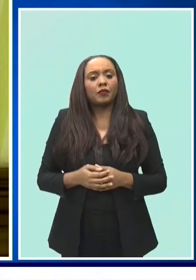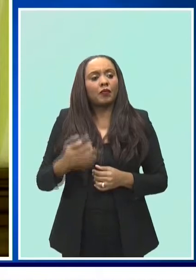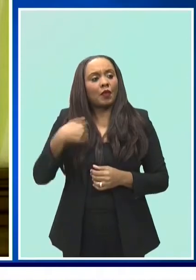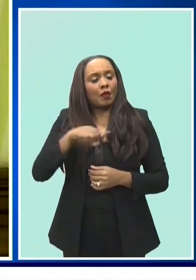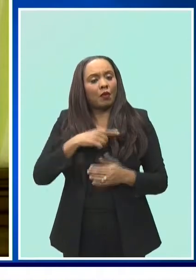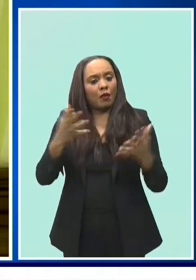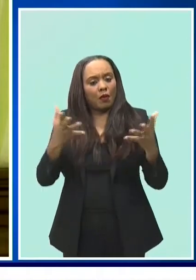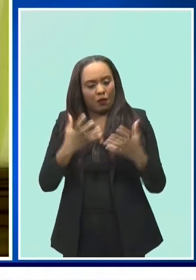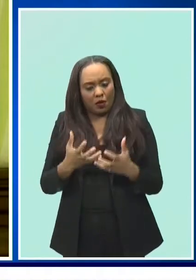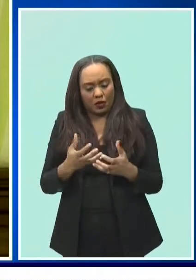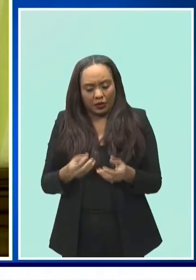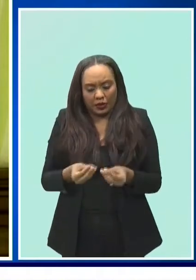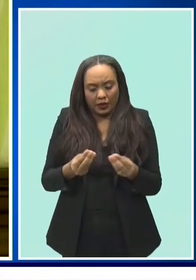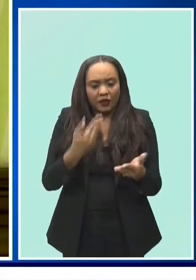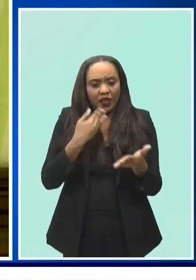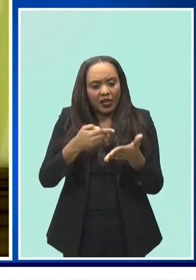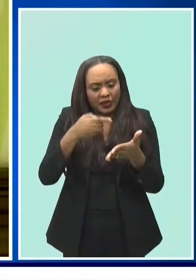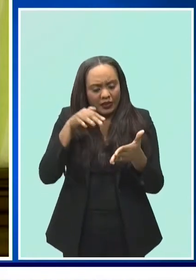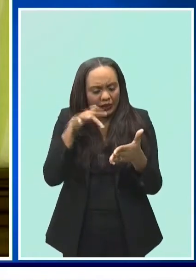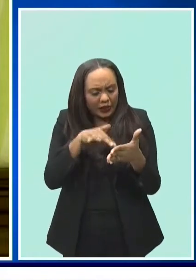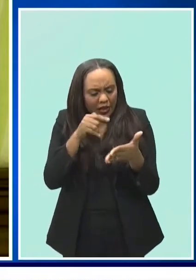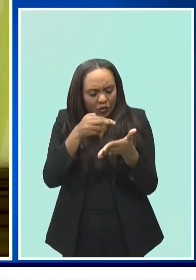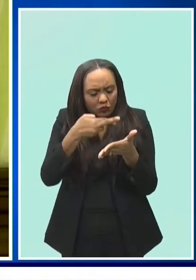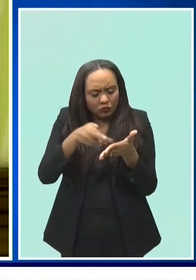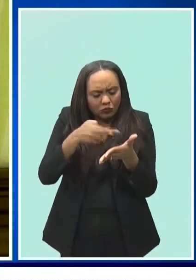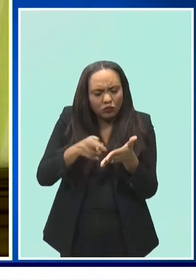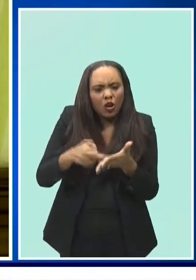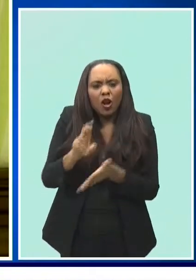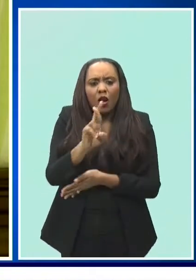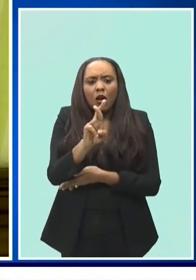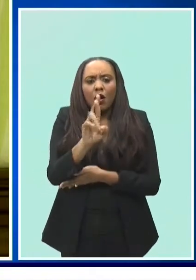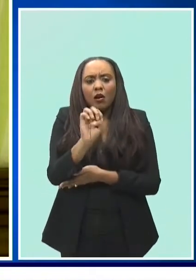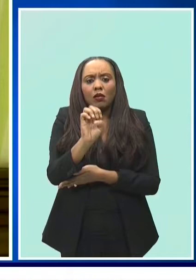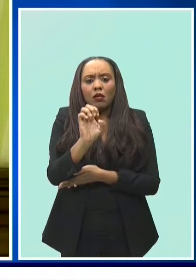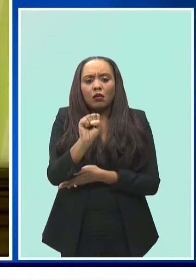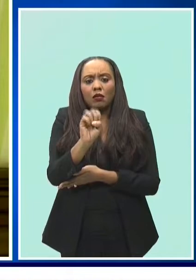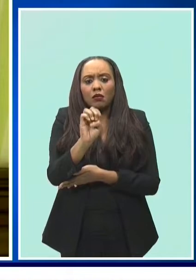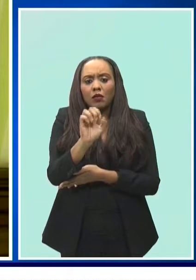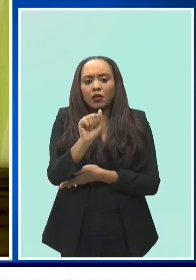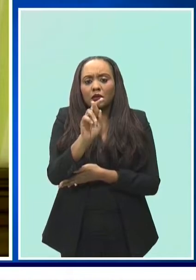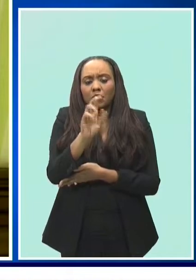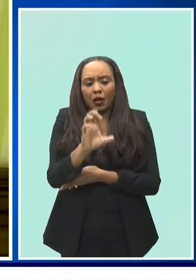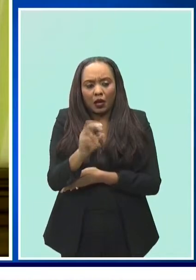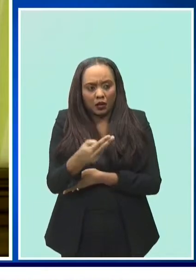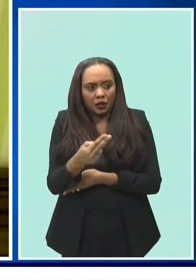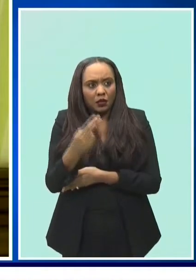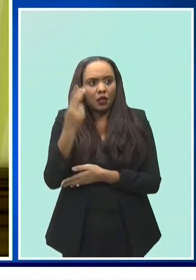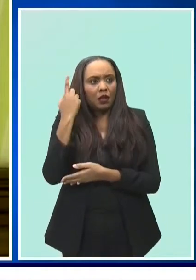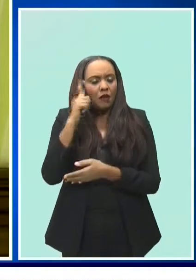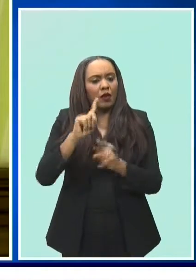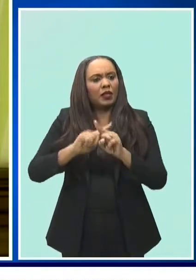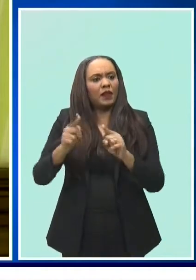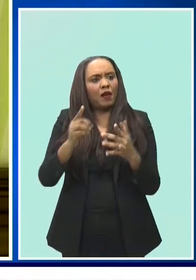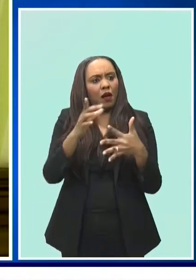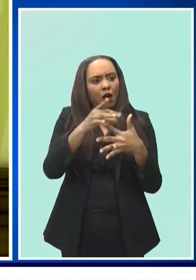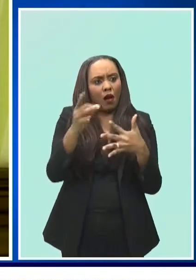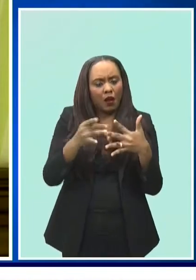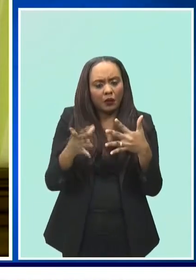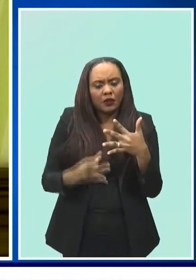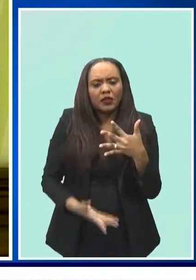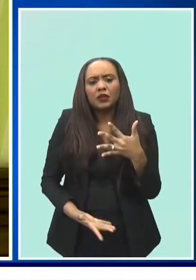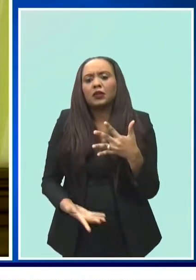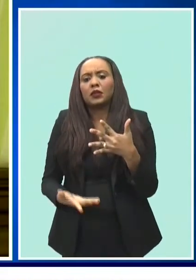and development interventions to promote credible capacity and institutional building options and